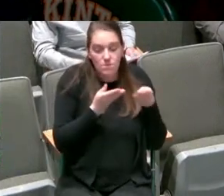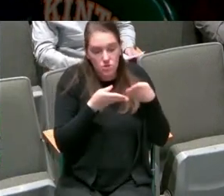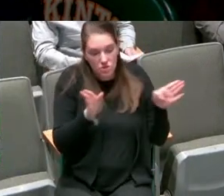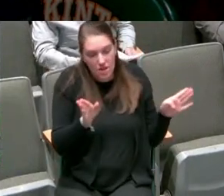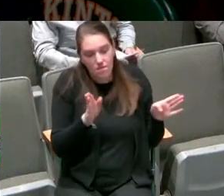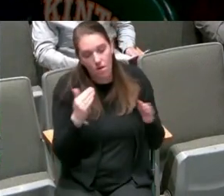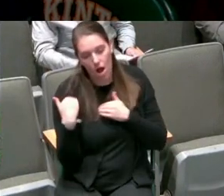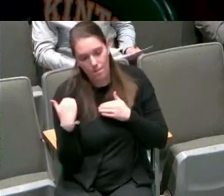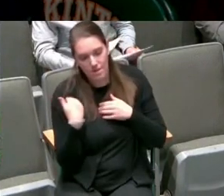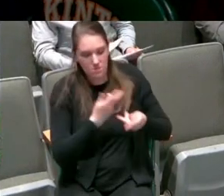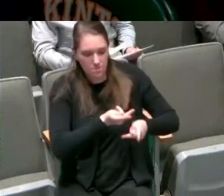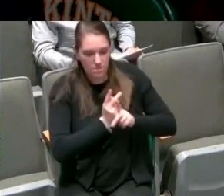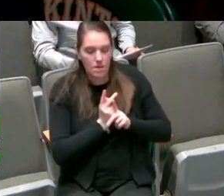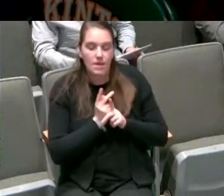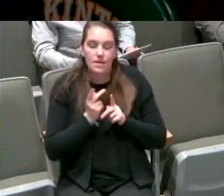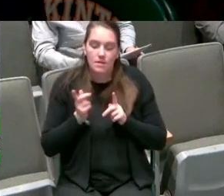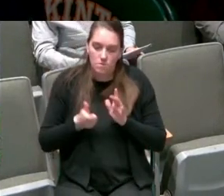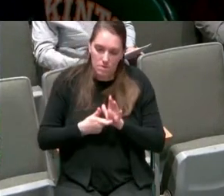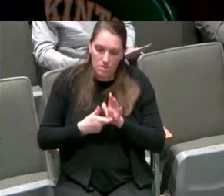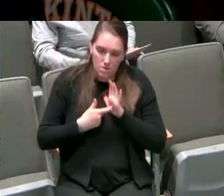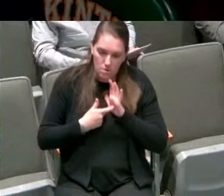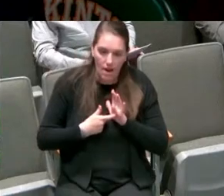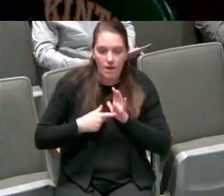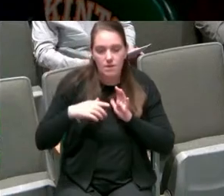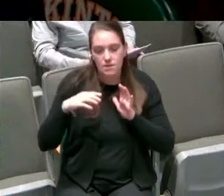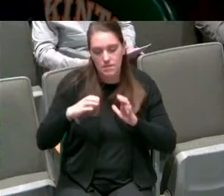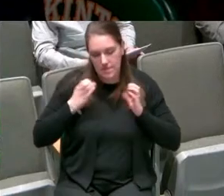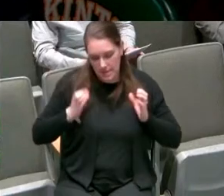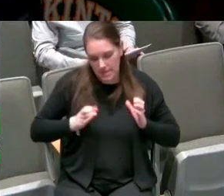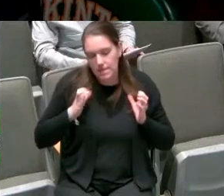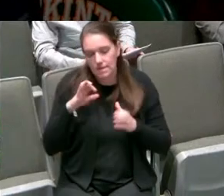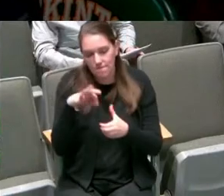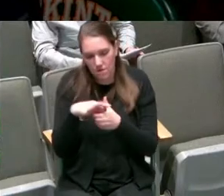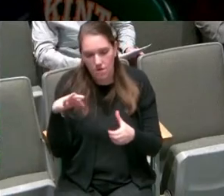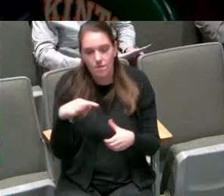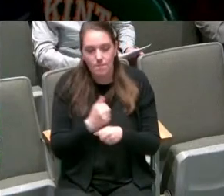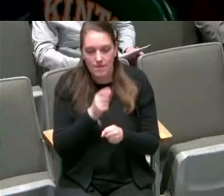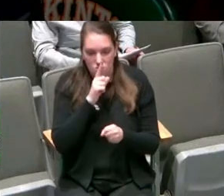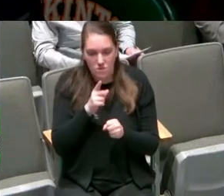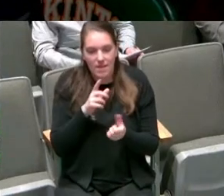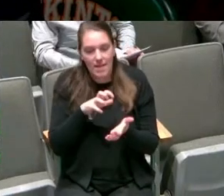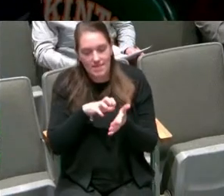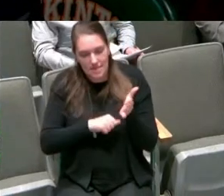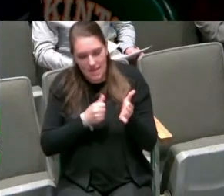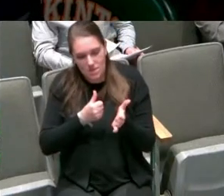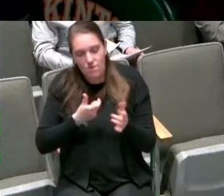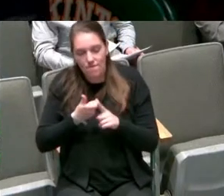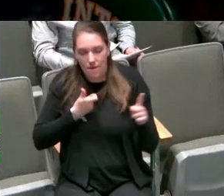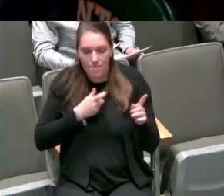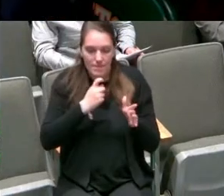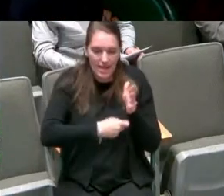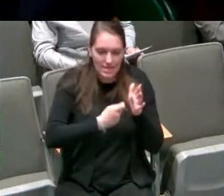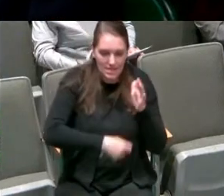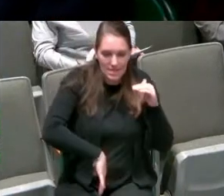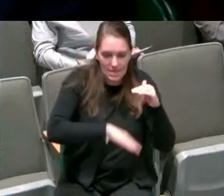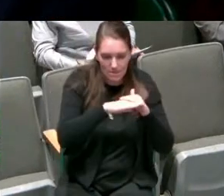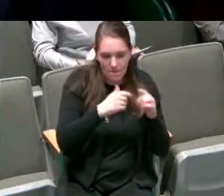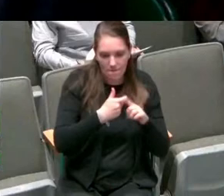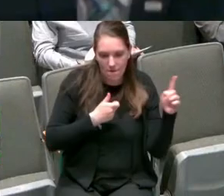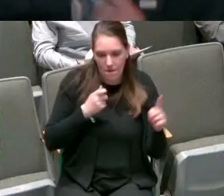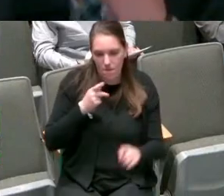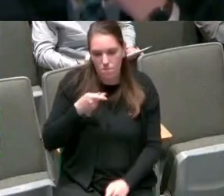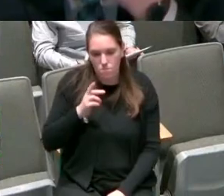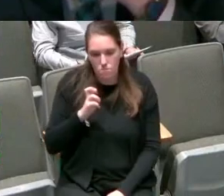also requiring citizen vote allowing principal and interest to be excluded from the taxation limits imposed by proposition two and a half